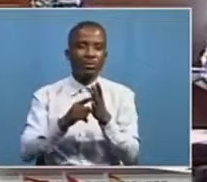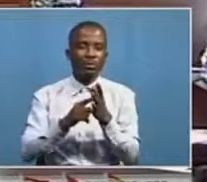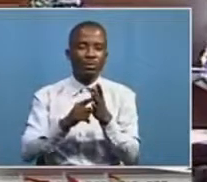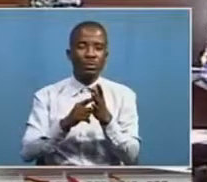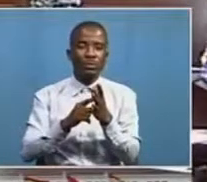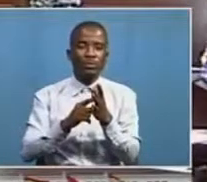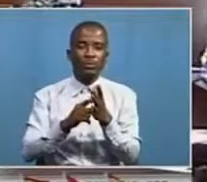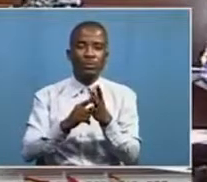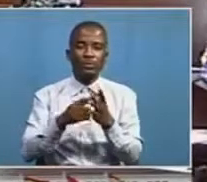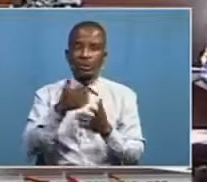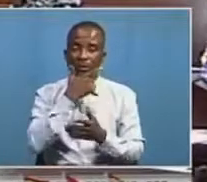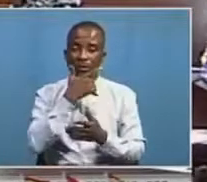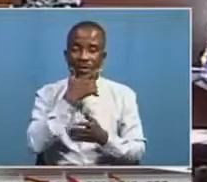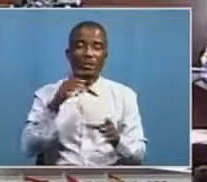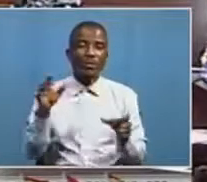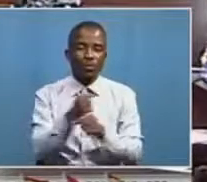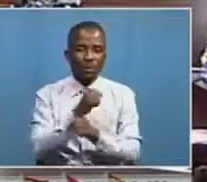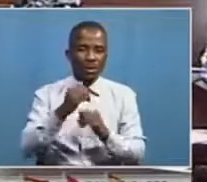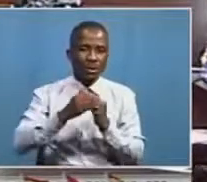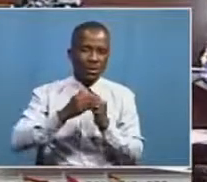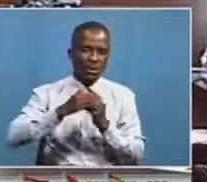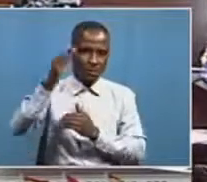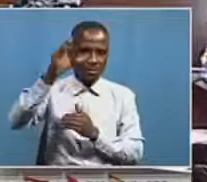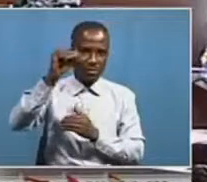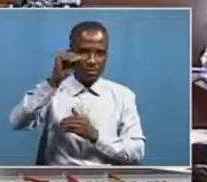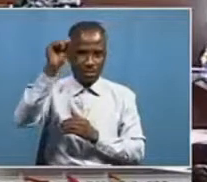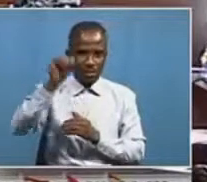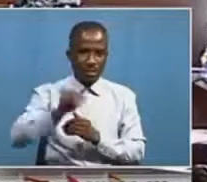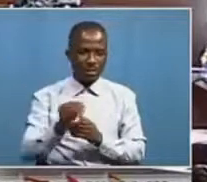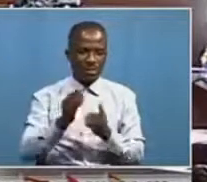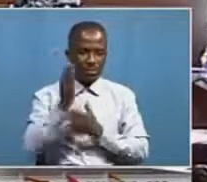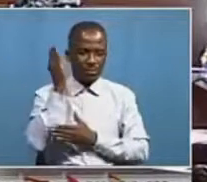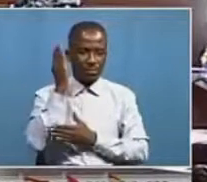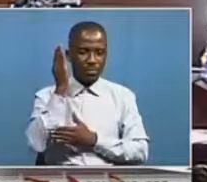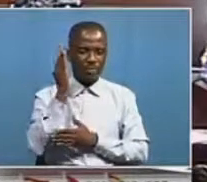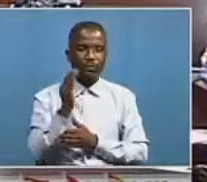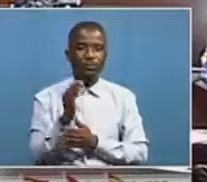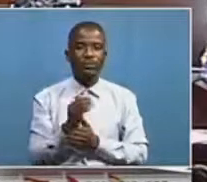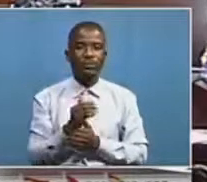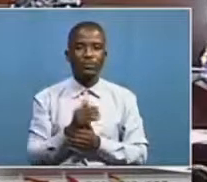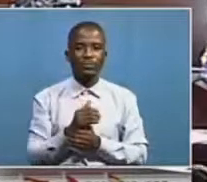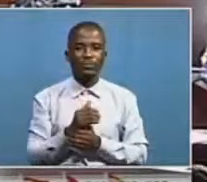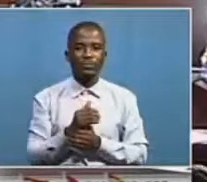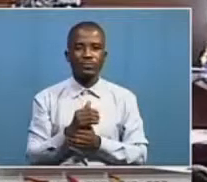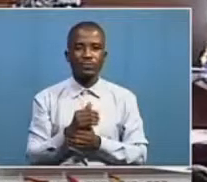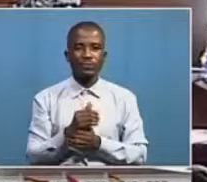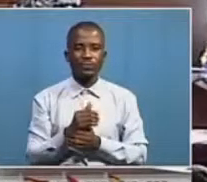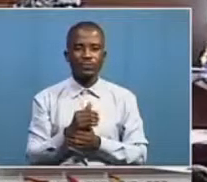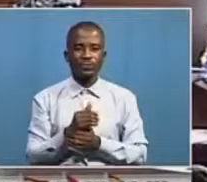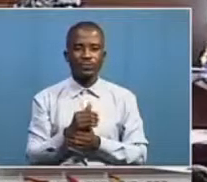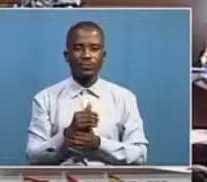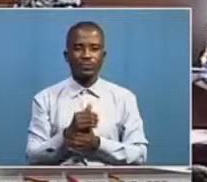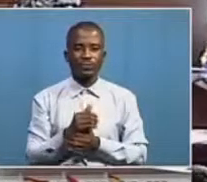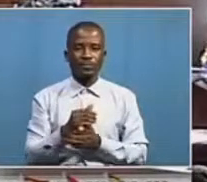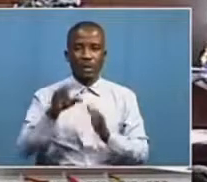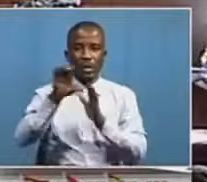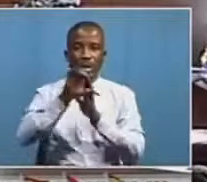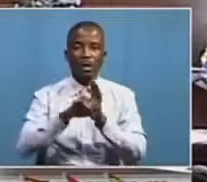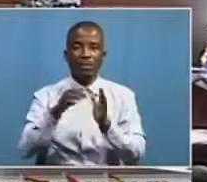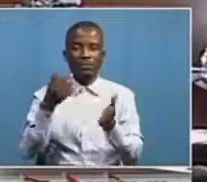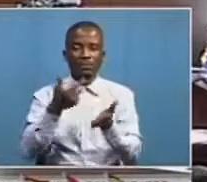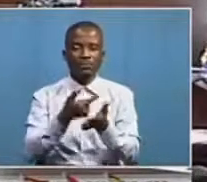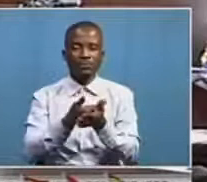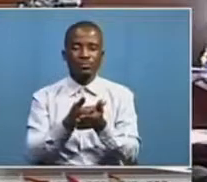as winner still passed the more than 50% threshold as required by Clause 3 of the Article 63 of